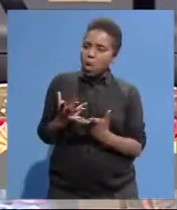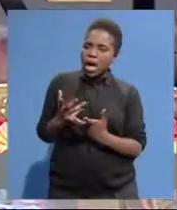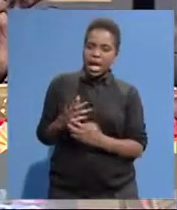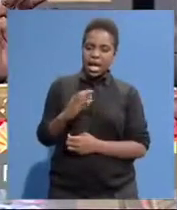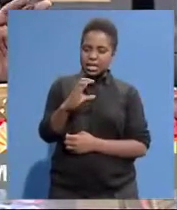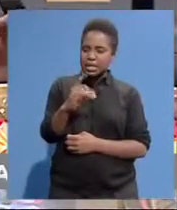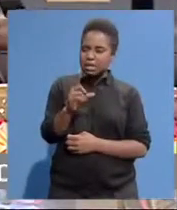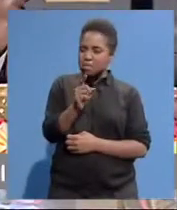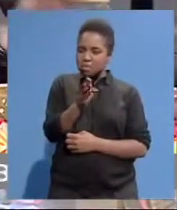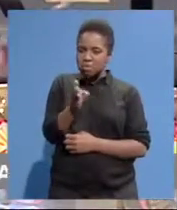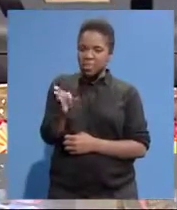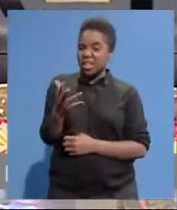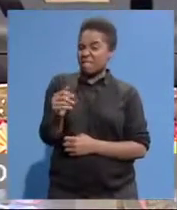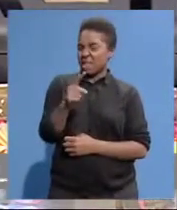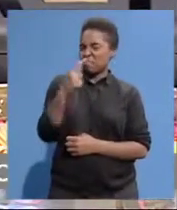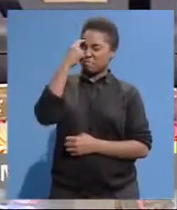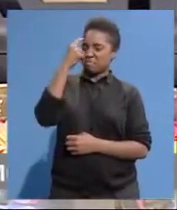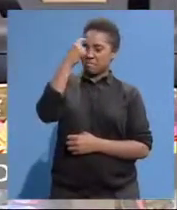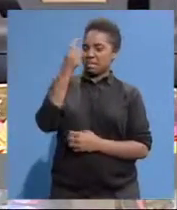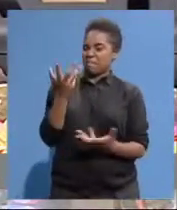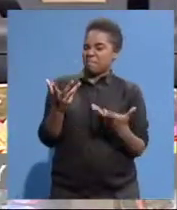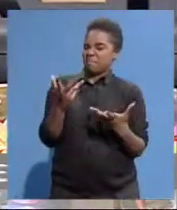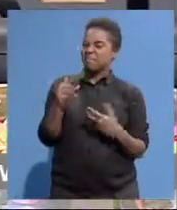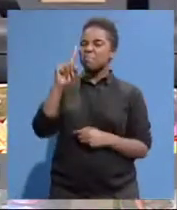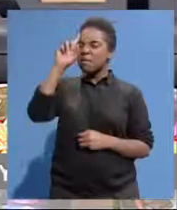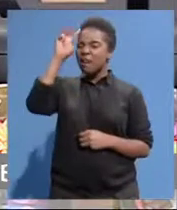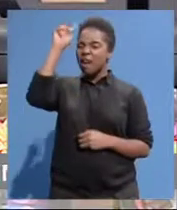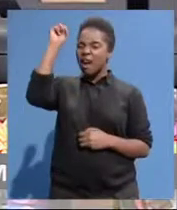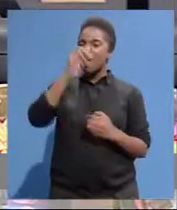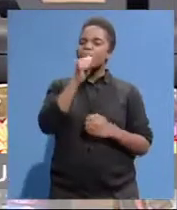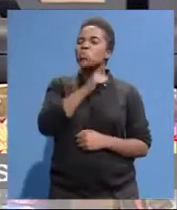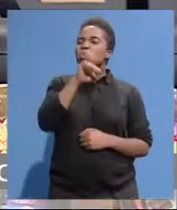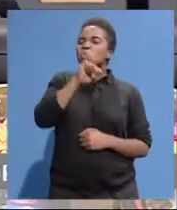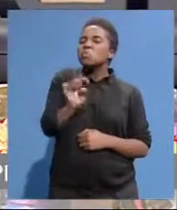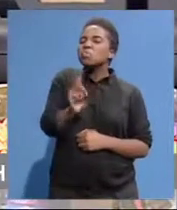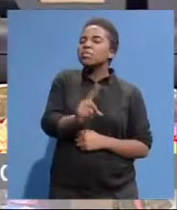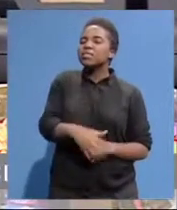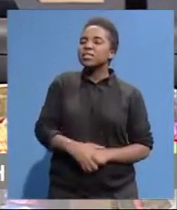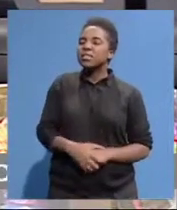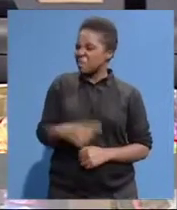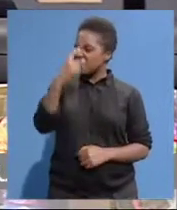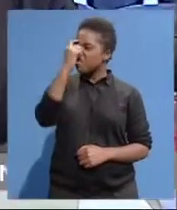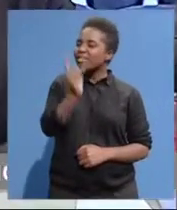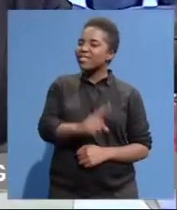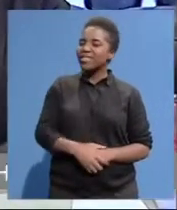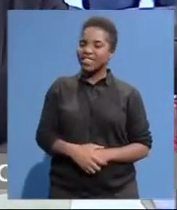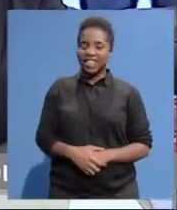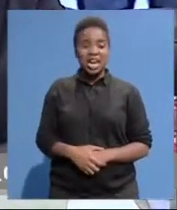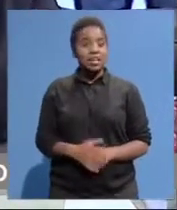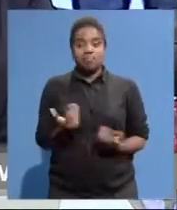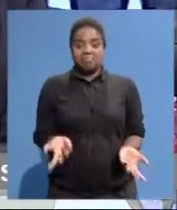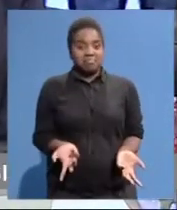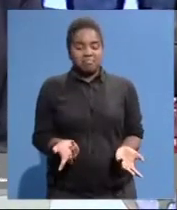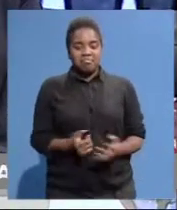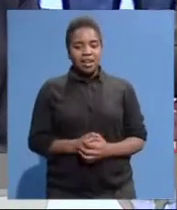But if you had to suspect the kind of music that he would listen to in his personal time, who do you think he listened to? I mean,